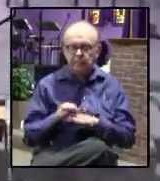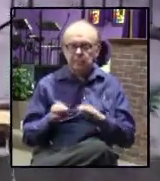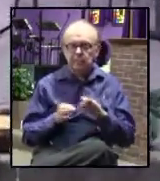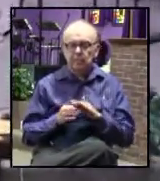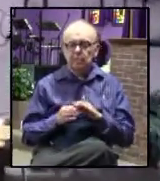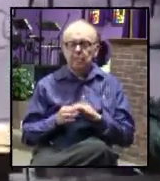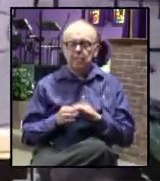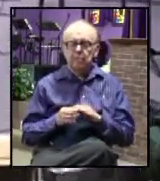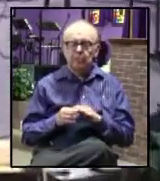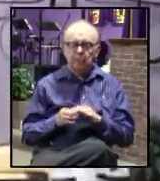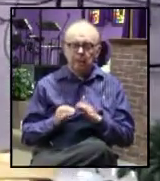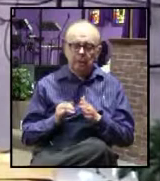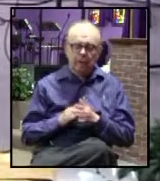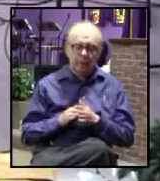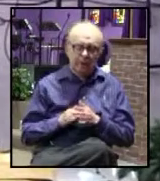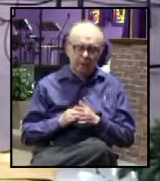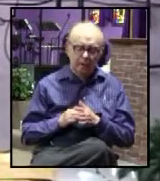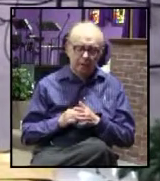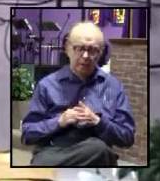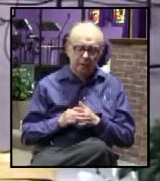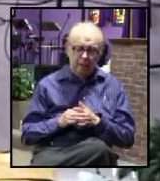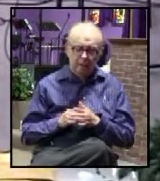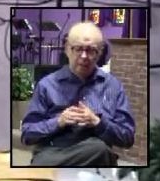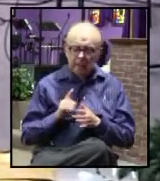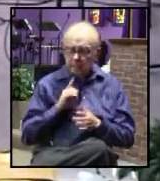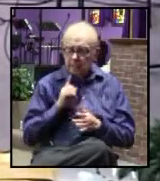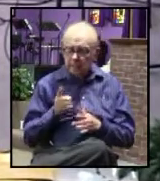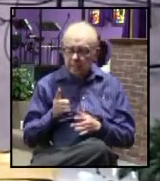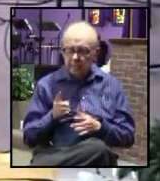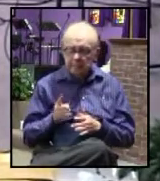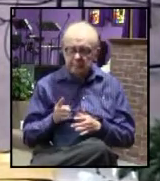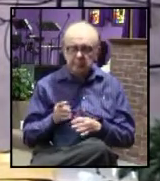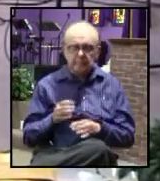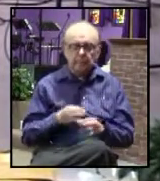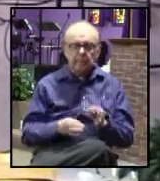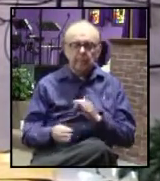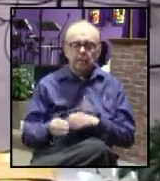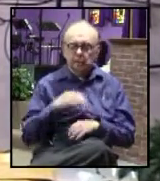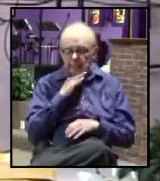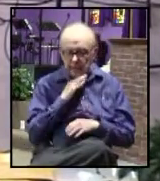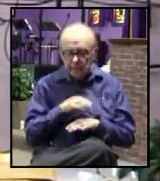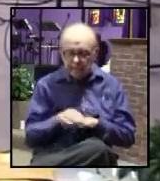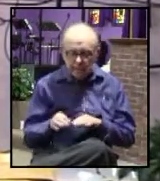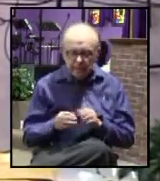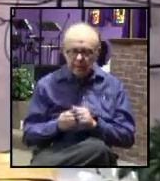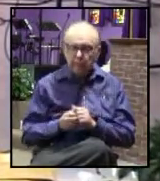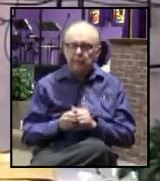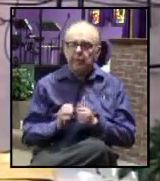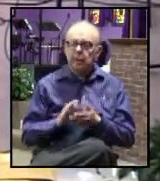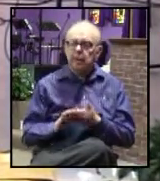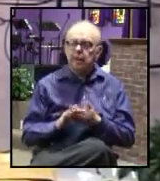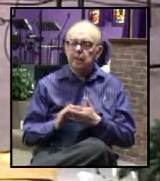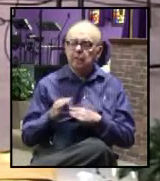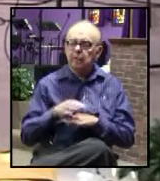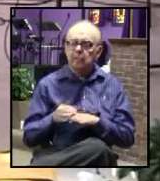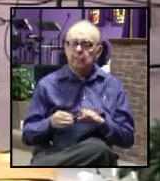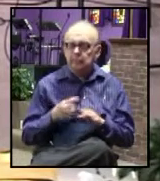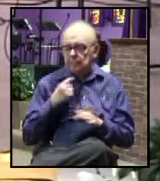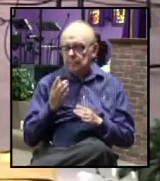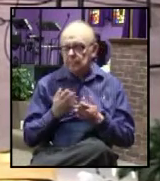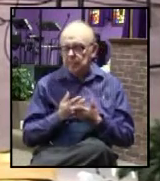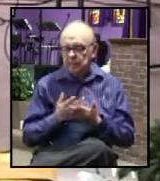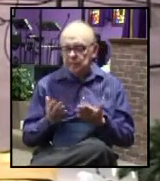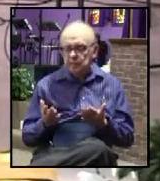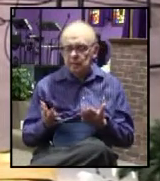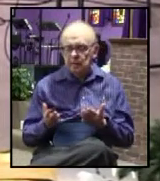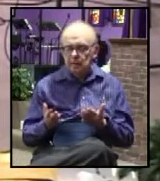that was his object of replacing his nasty feet clean ones. And let me say this